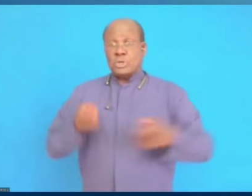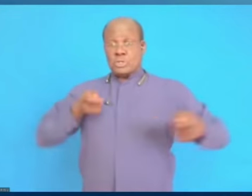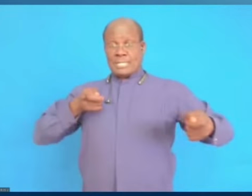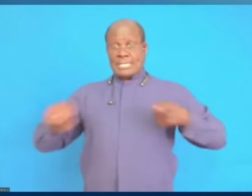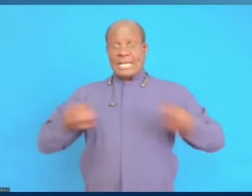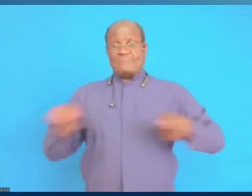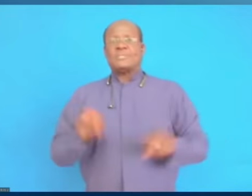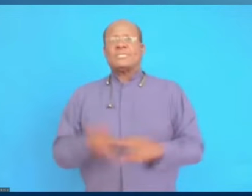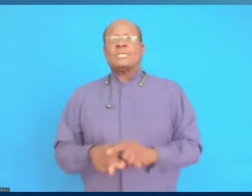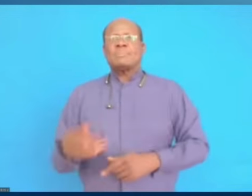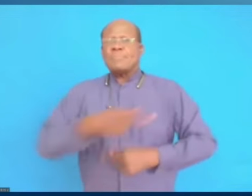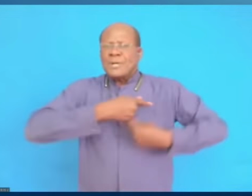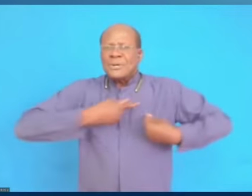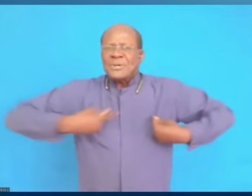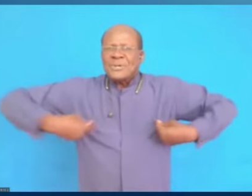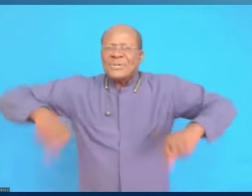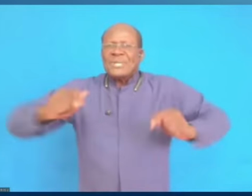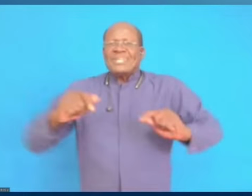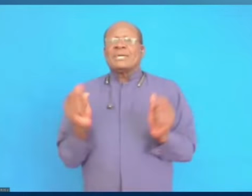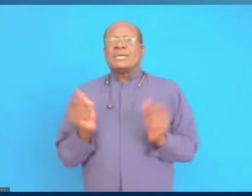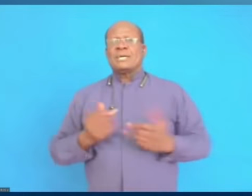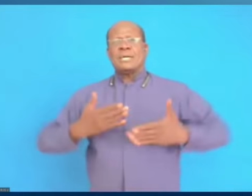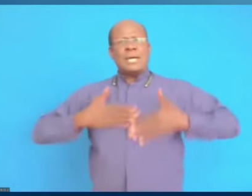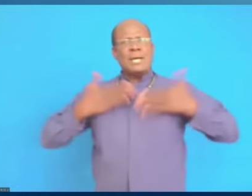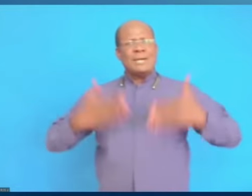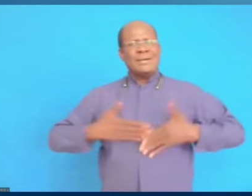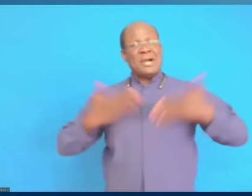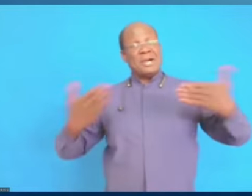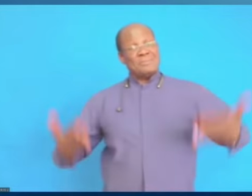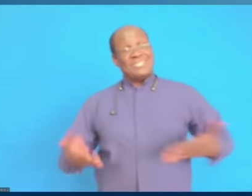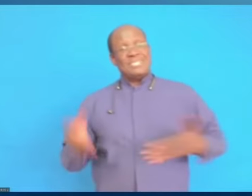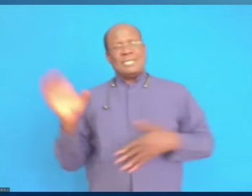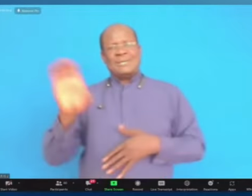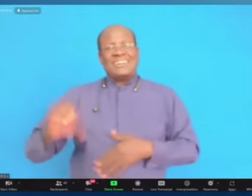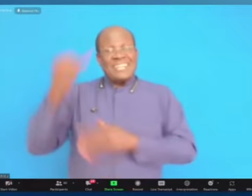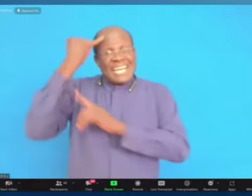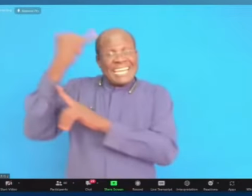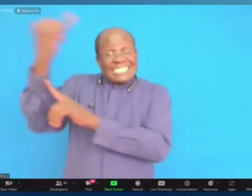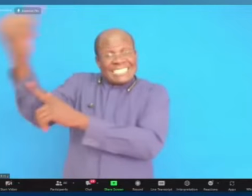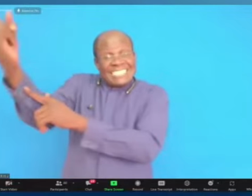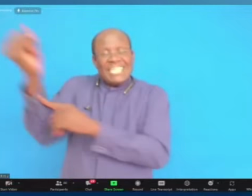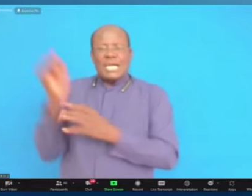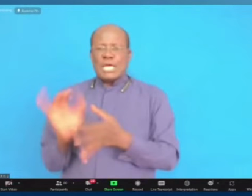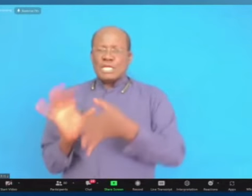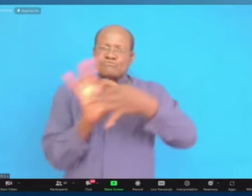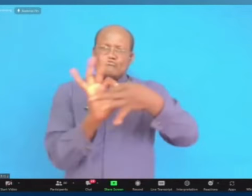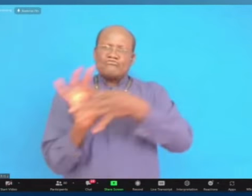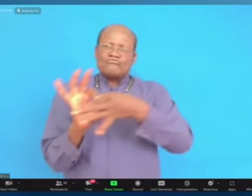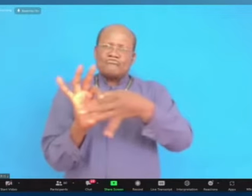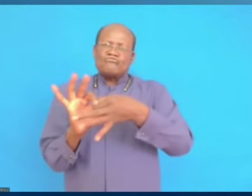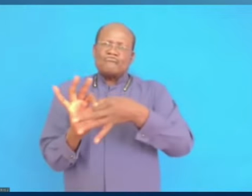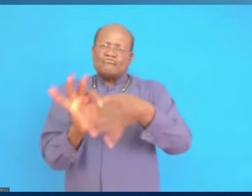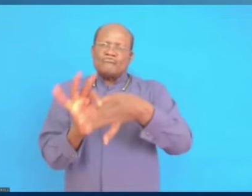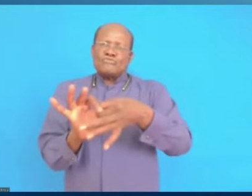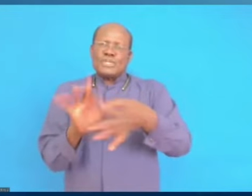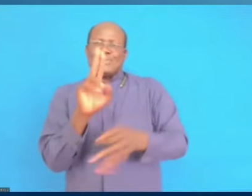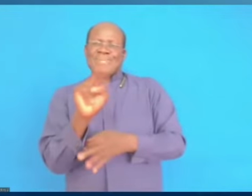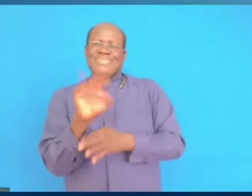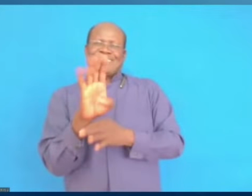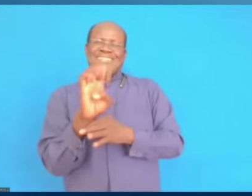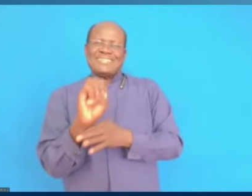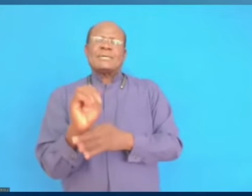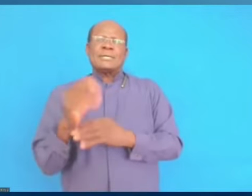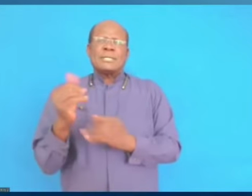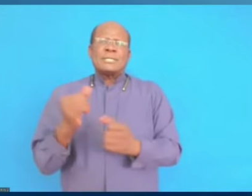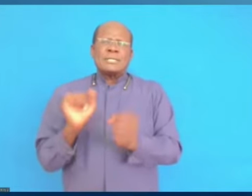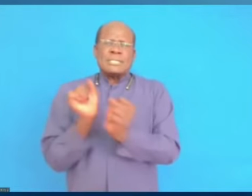to say that under the umbrella of the Caribbean IGF and in collaboration with the DC SIDS, the very first SIDS IGF was held earlier